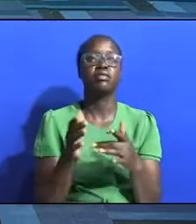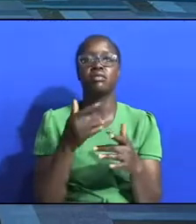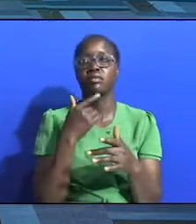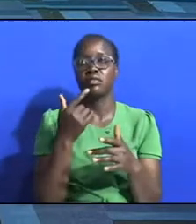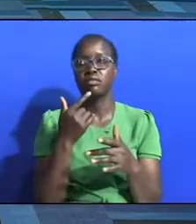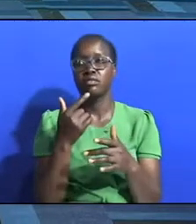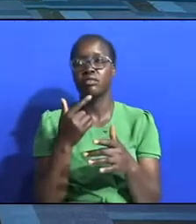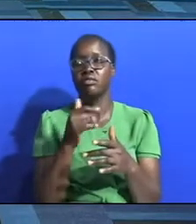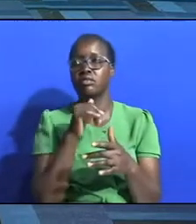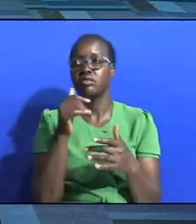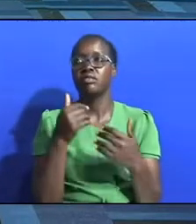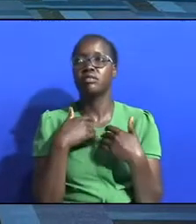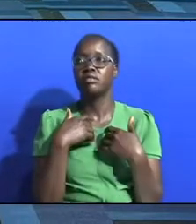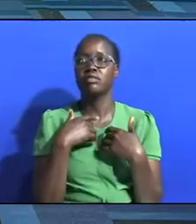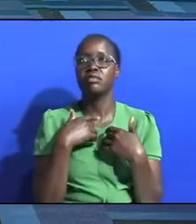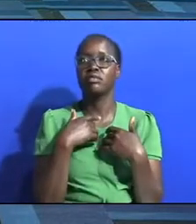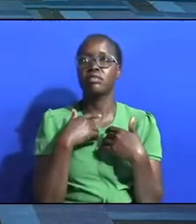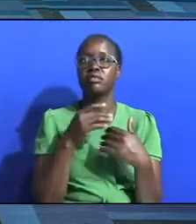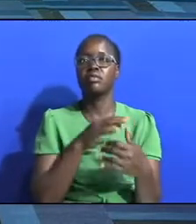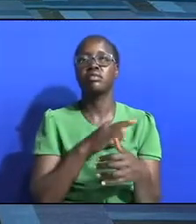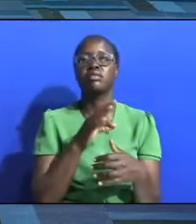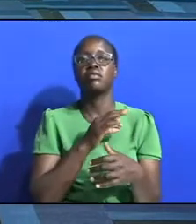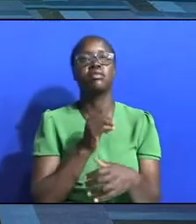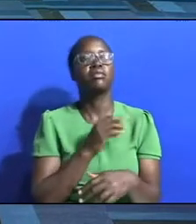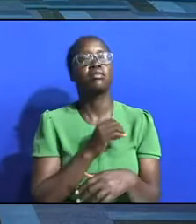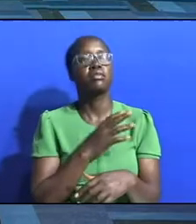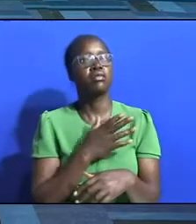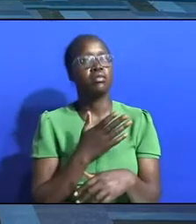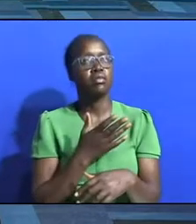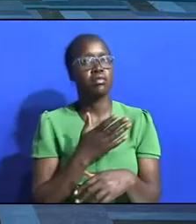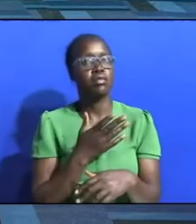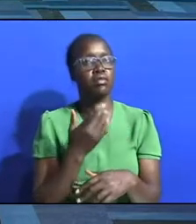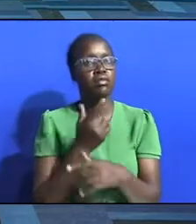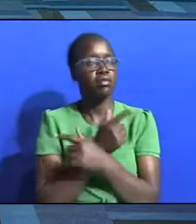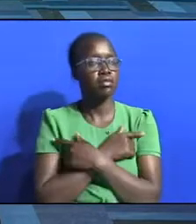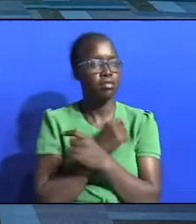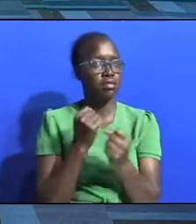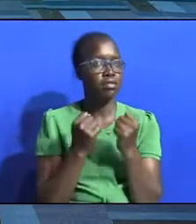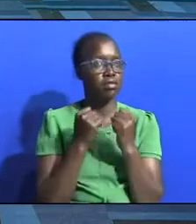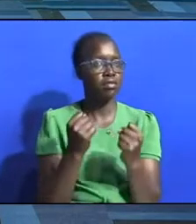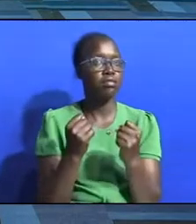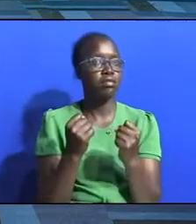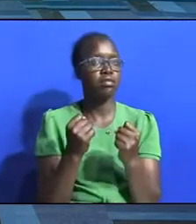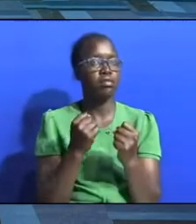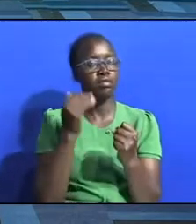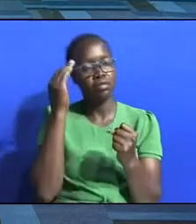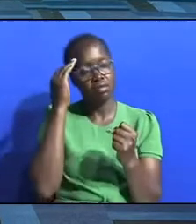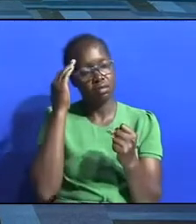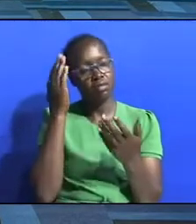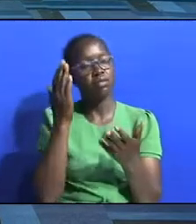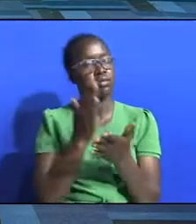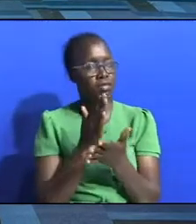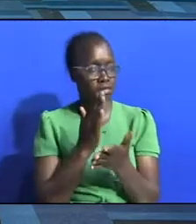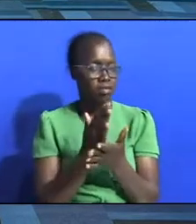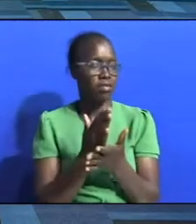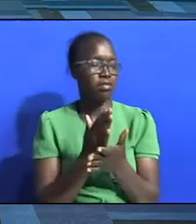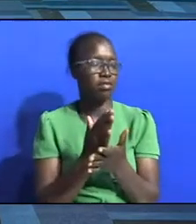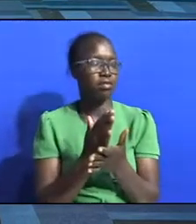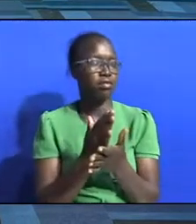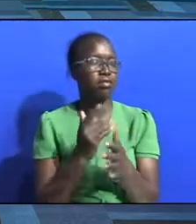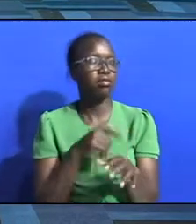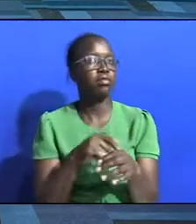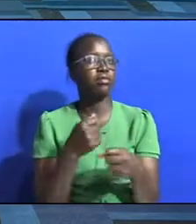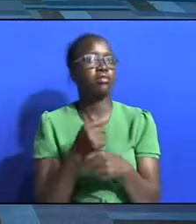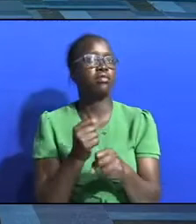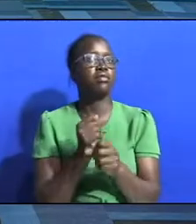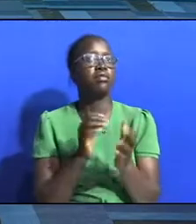says that we do not have a spirit of fear, we have a spirit of love, power, and sound mind, it's actually true. When you